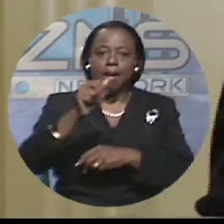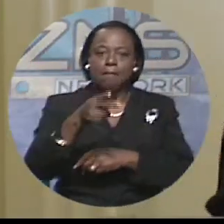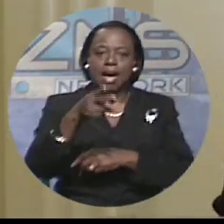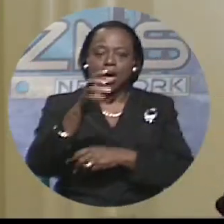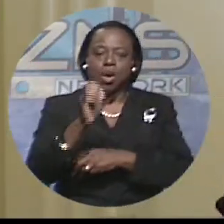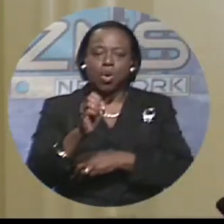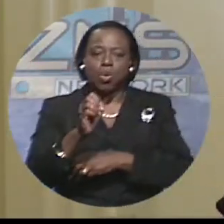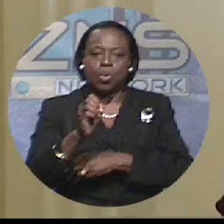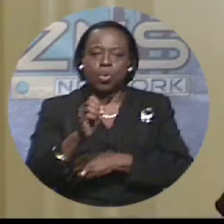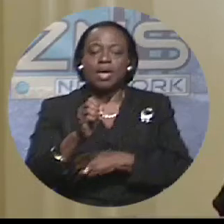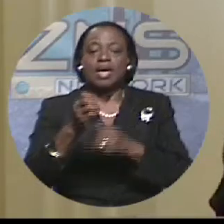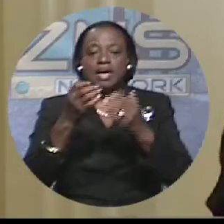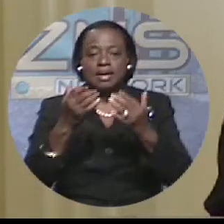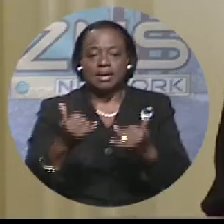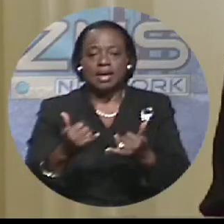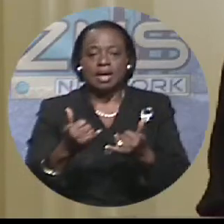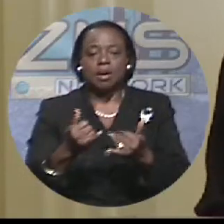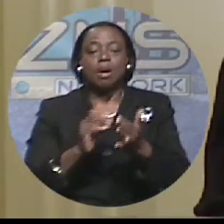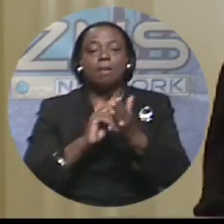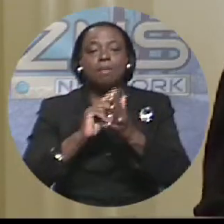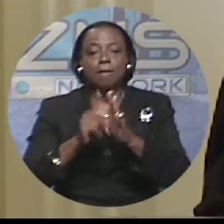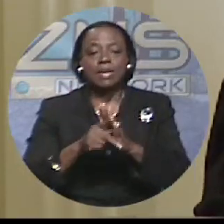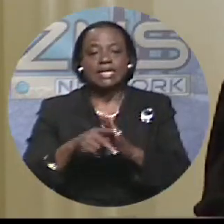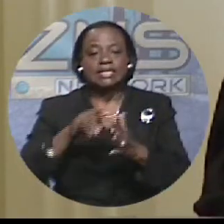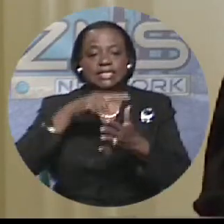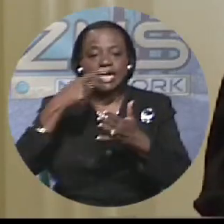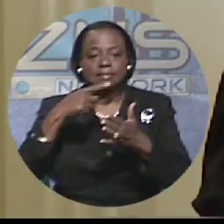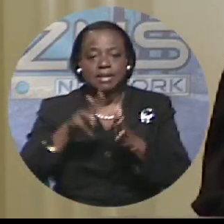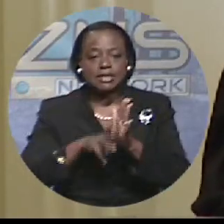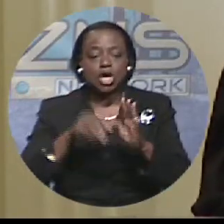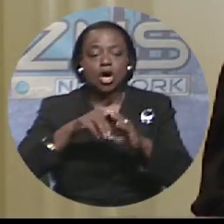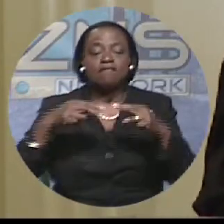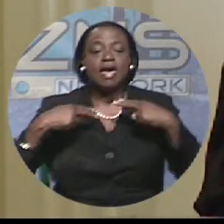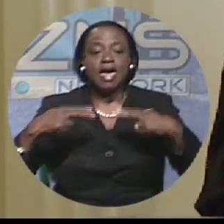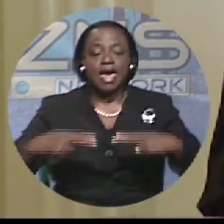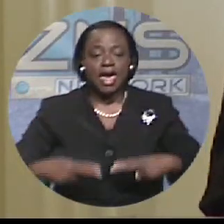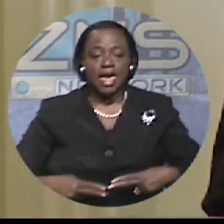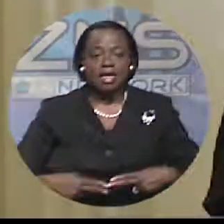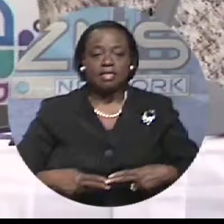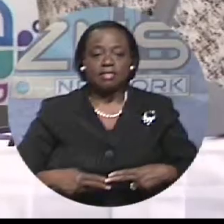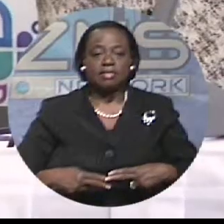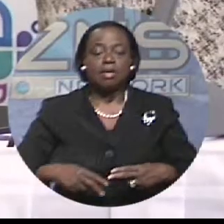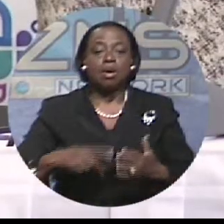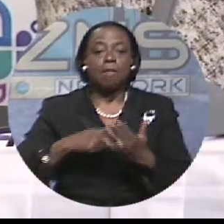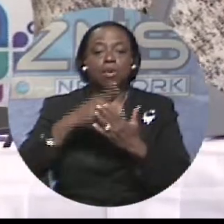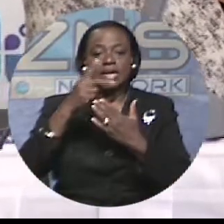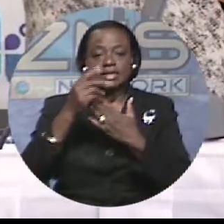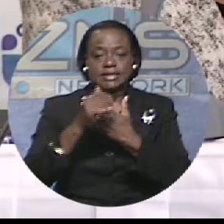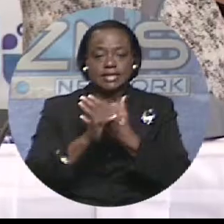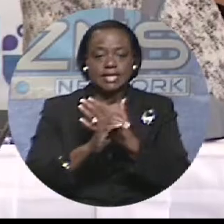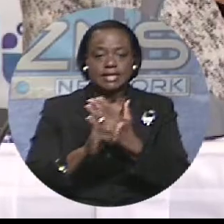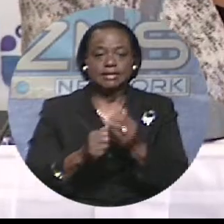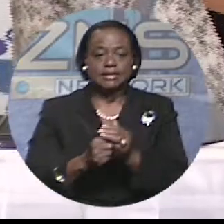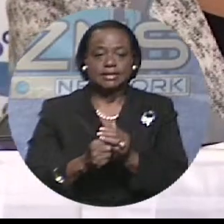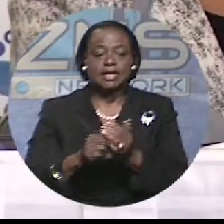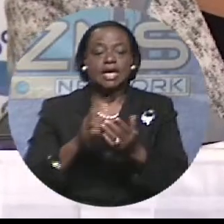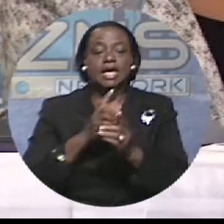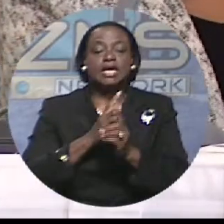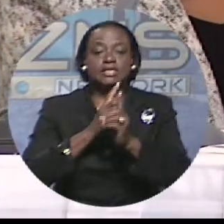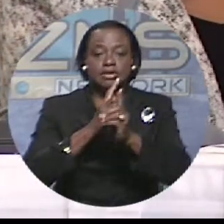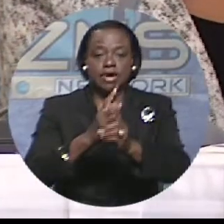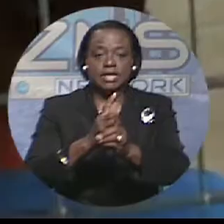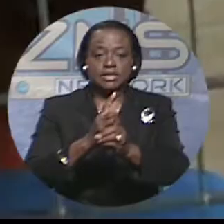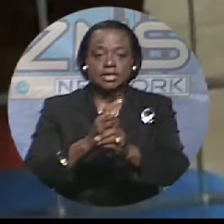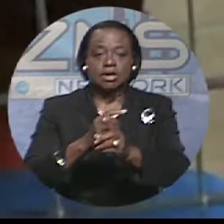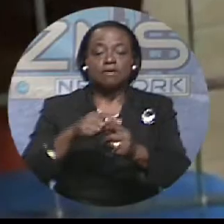now popular statement, of health policies in all ministries. Director of Tourism Joy Jibalu